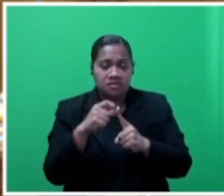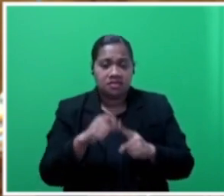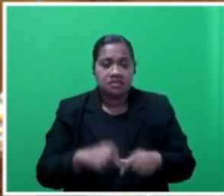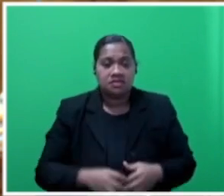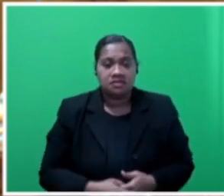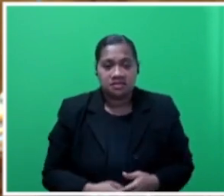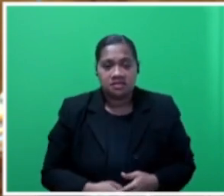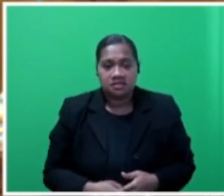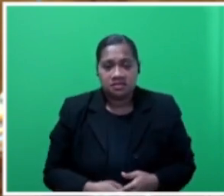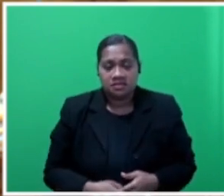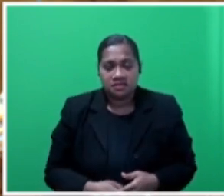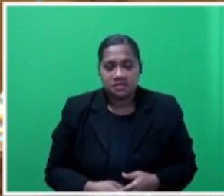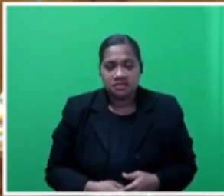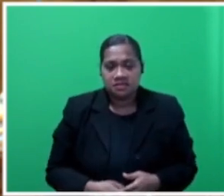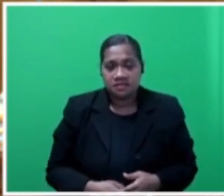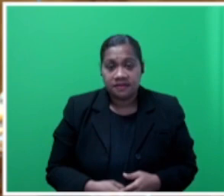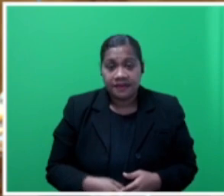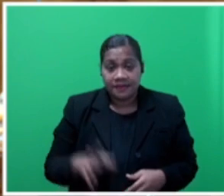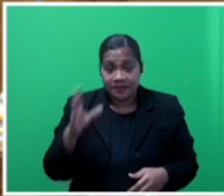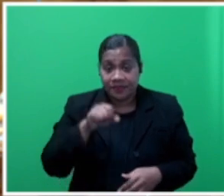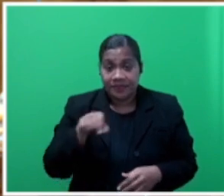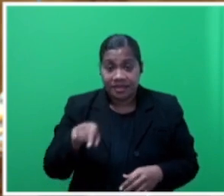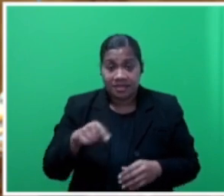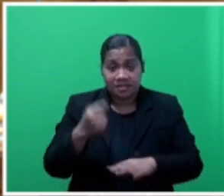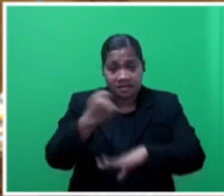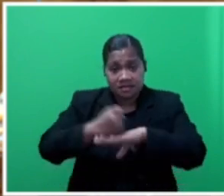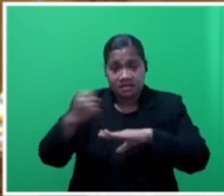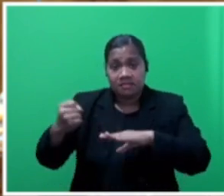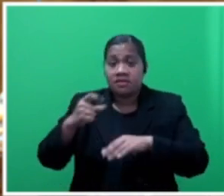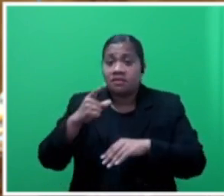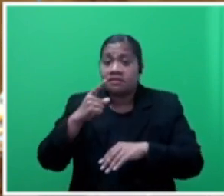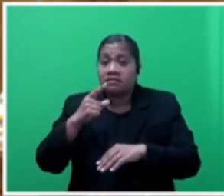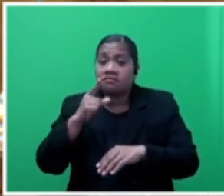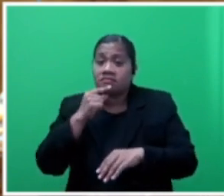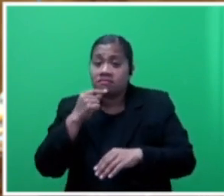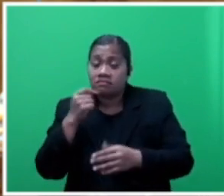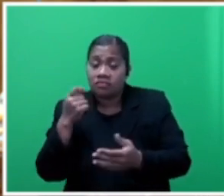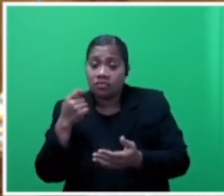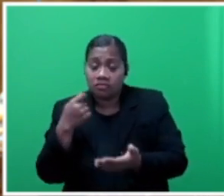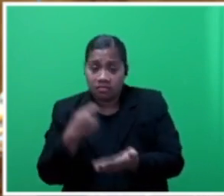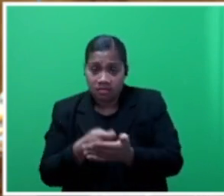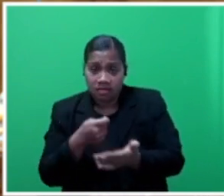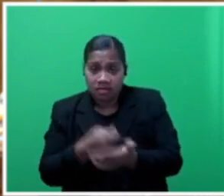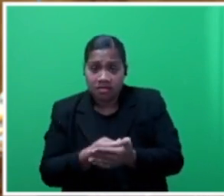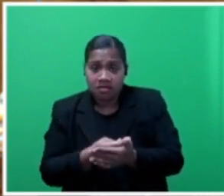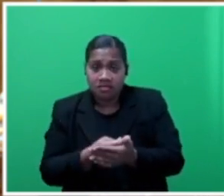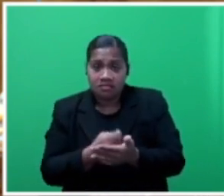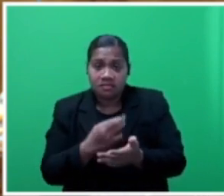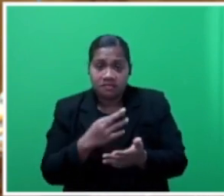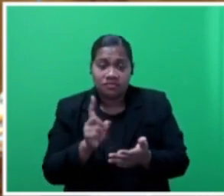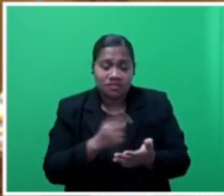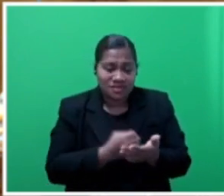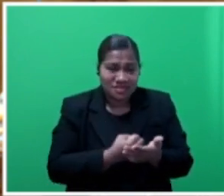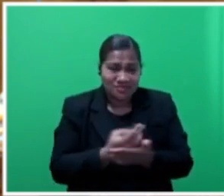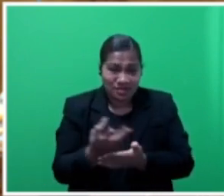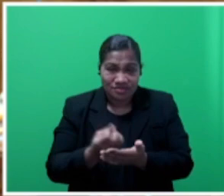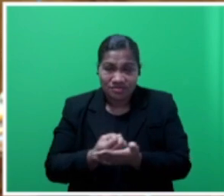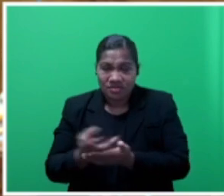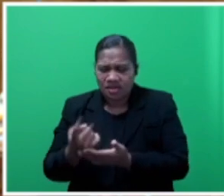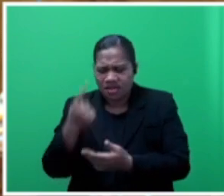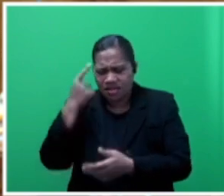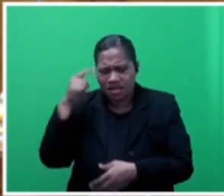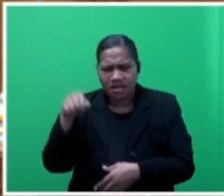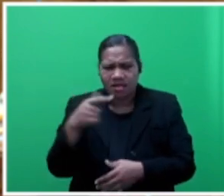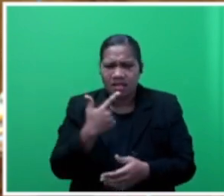The claim that previous government used to borrow money to pay for operating expenditure, I think is a lie.